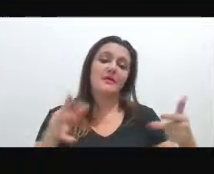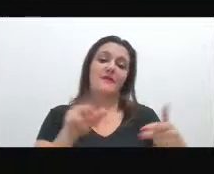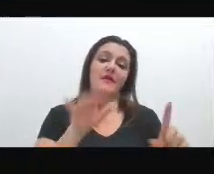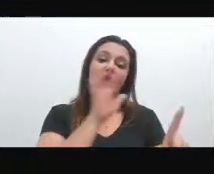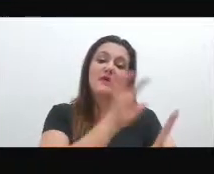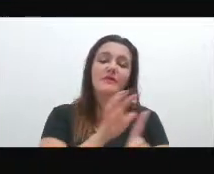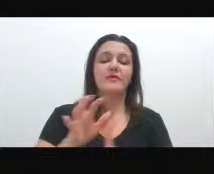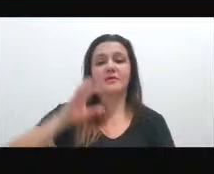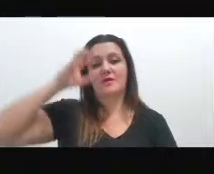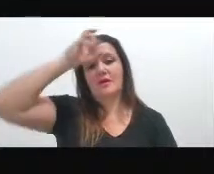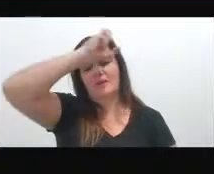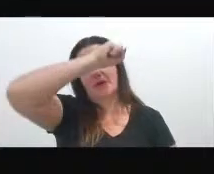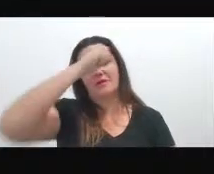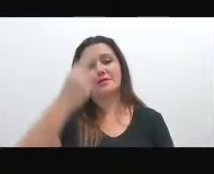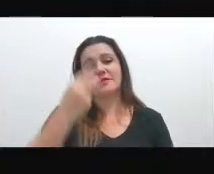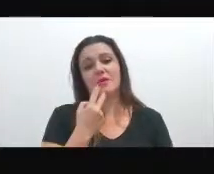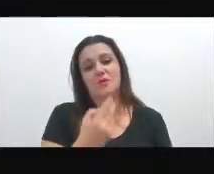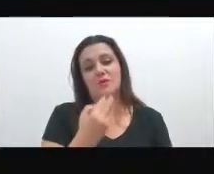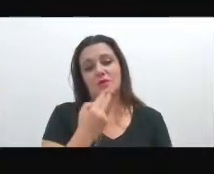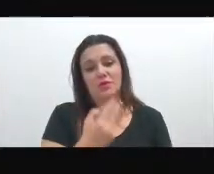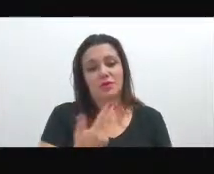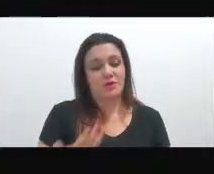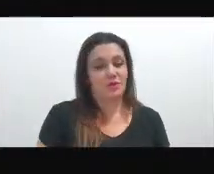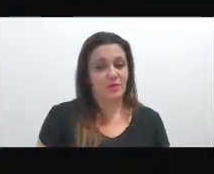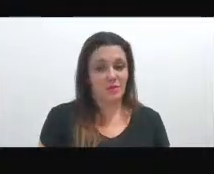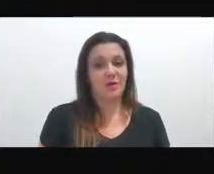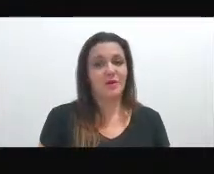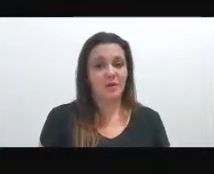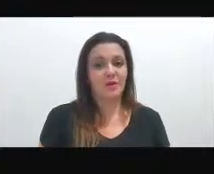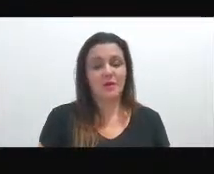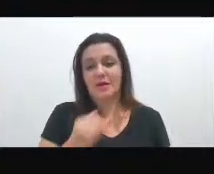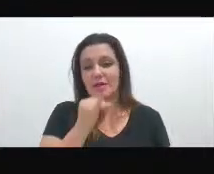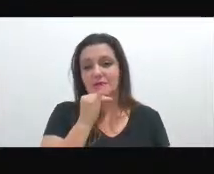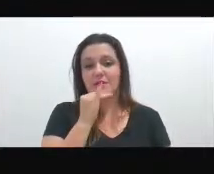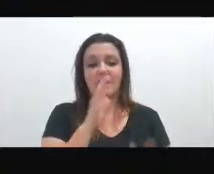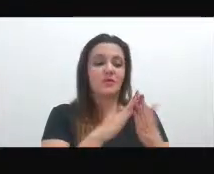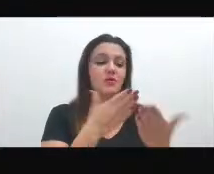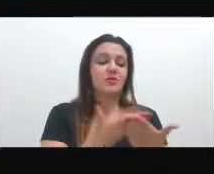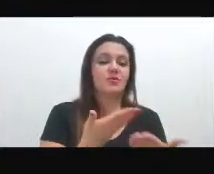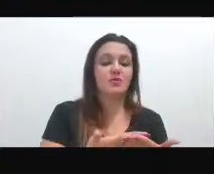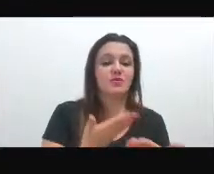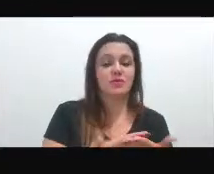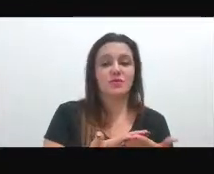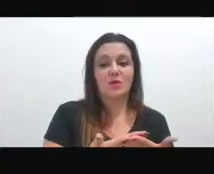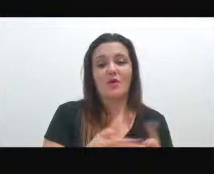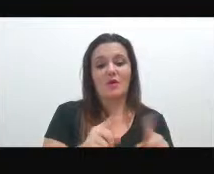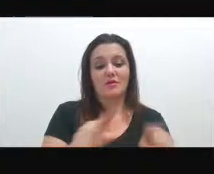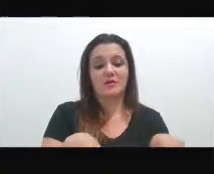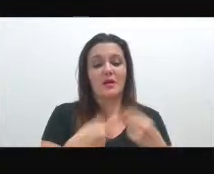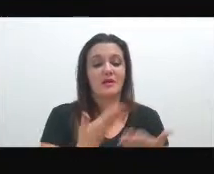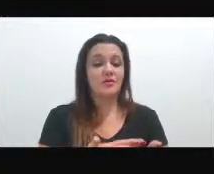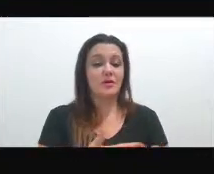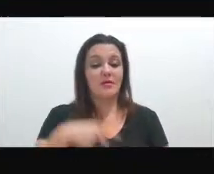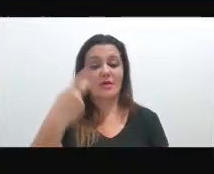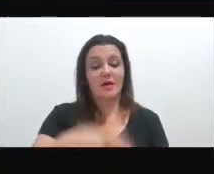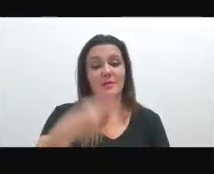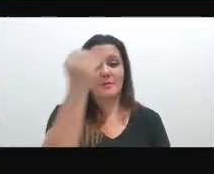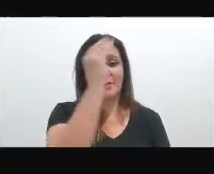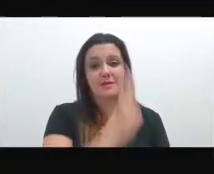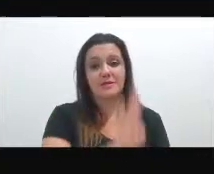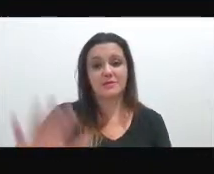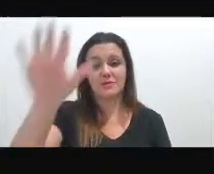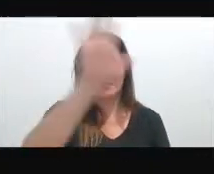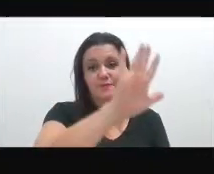for example, in Brazilian schools and classrooms. And it will, I think this type